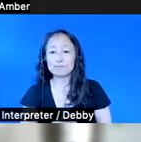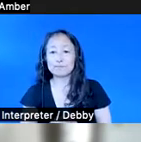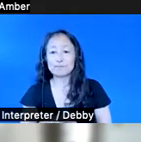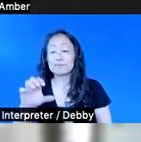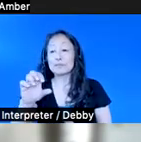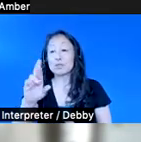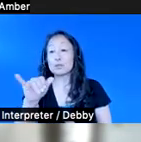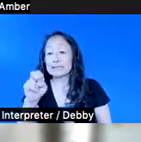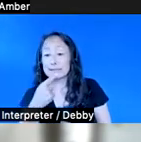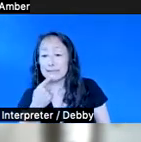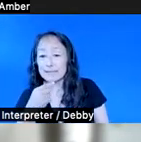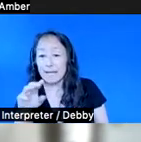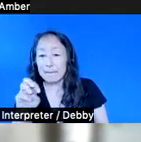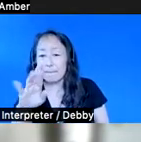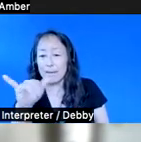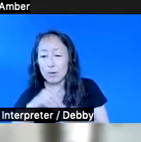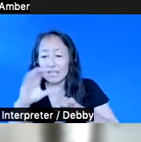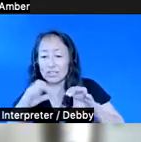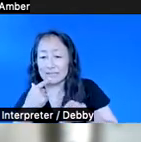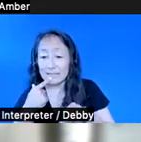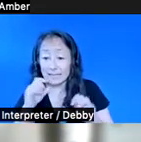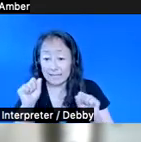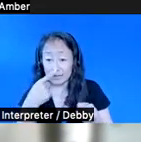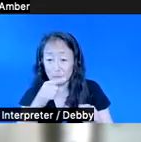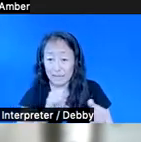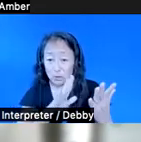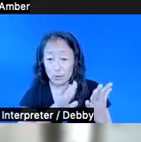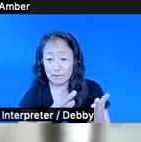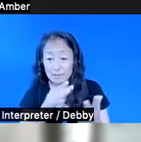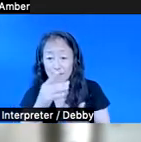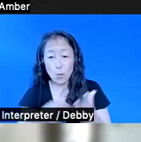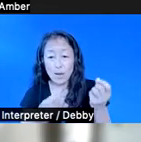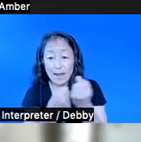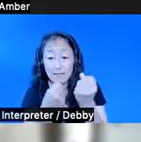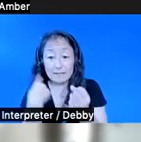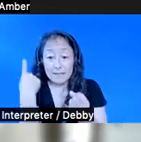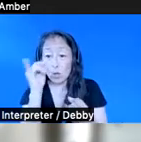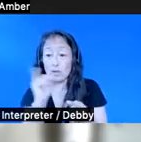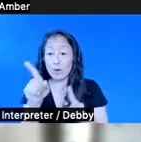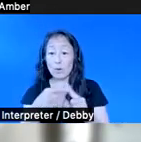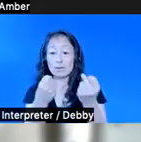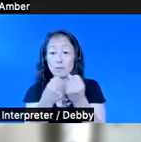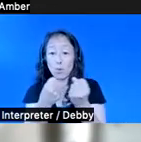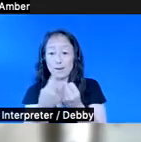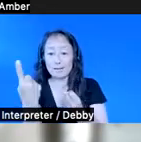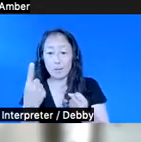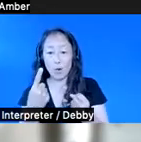that both individuals are surviving or doing harm to each other? For example, multiple consent issues.